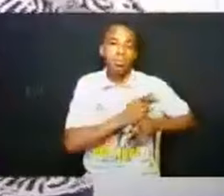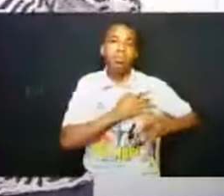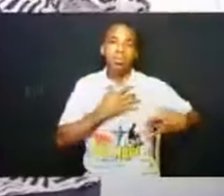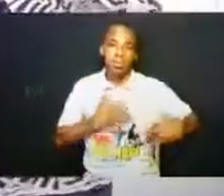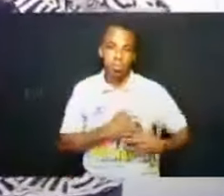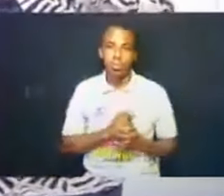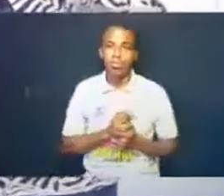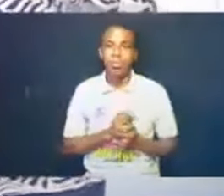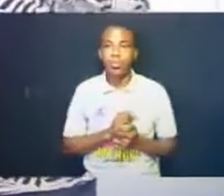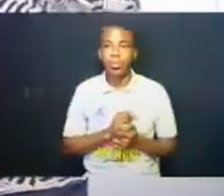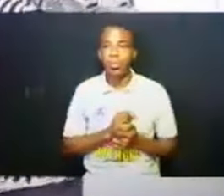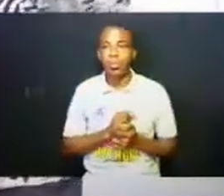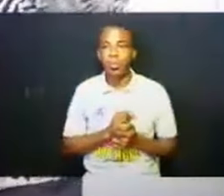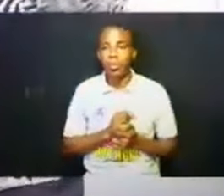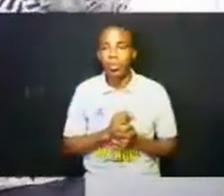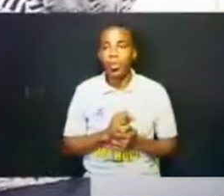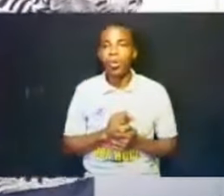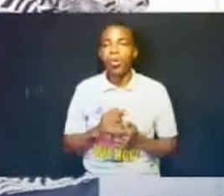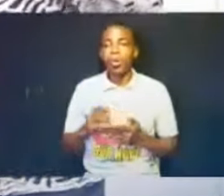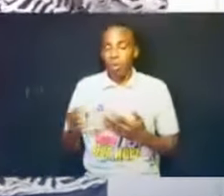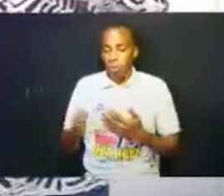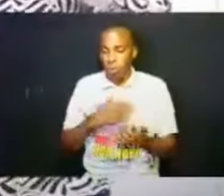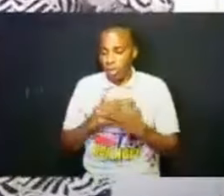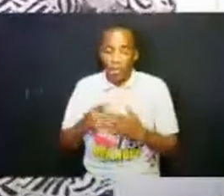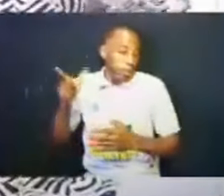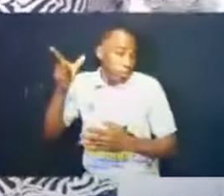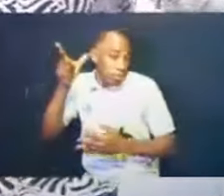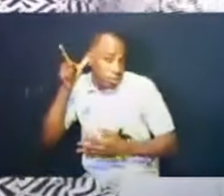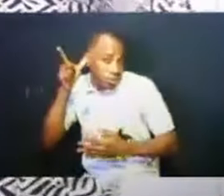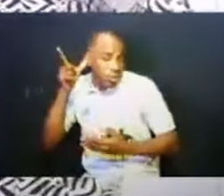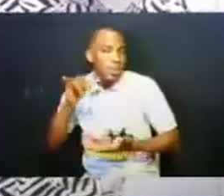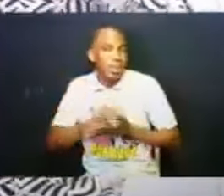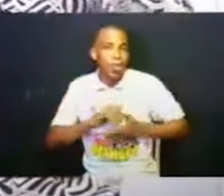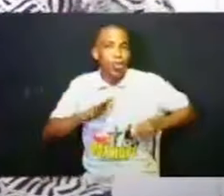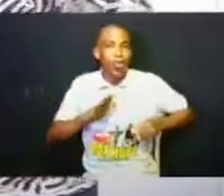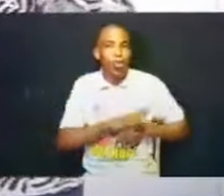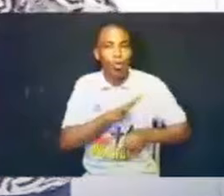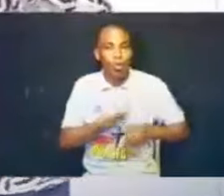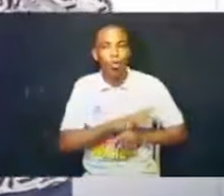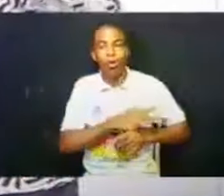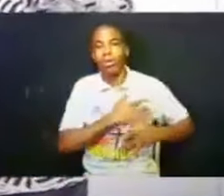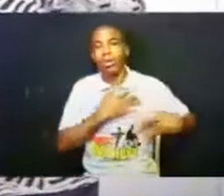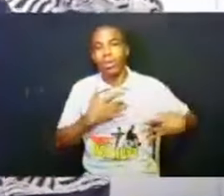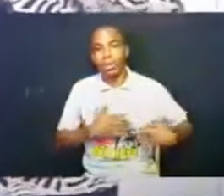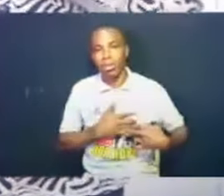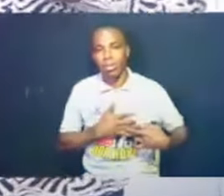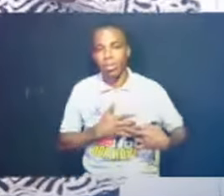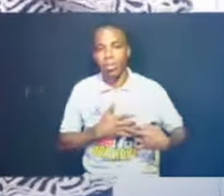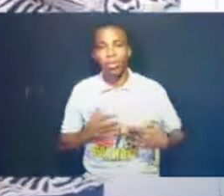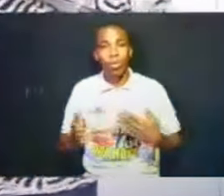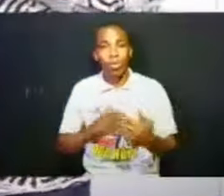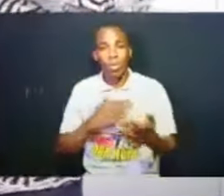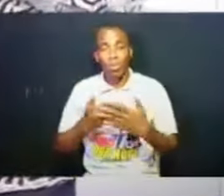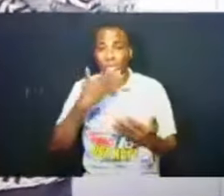What will fill our heart is what we give our ear to. Do not let them out of